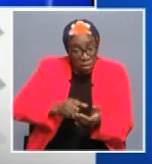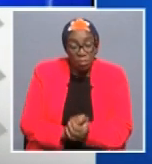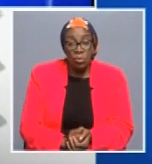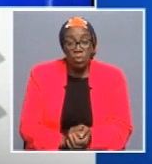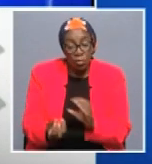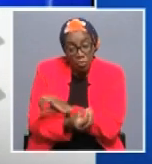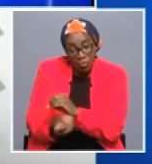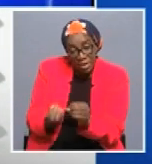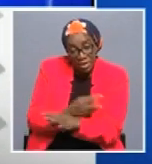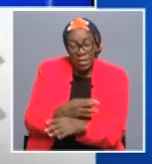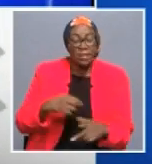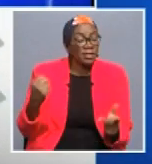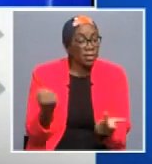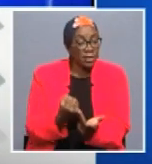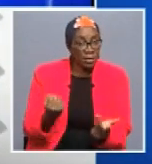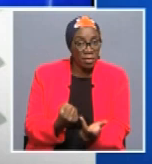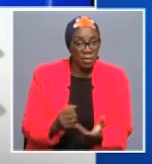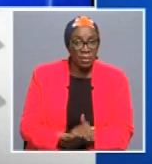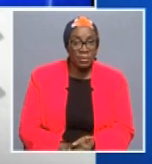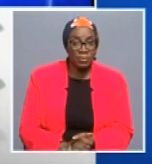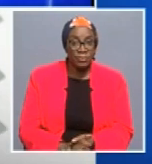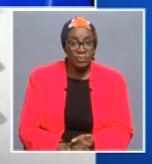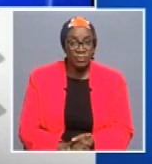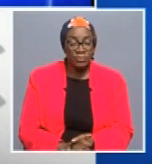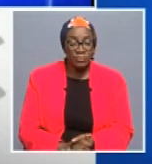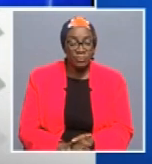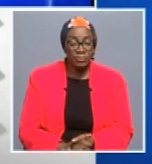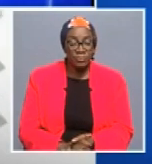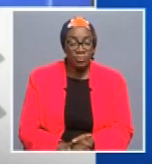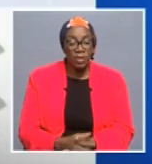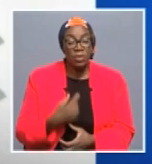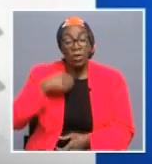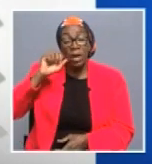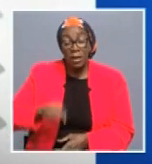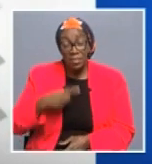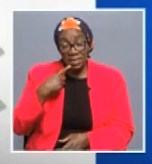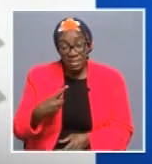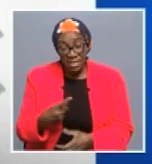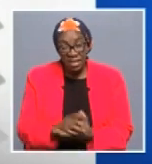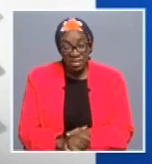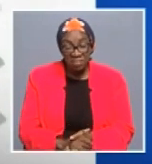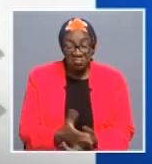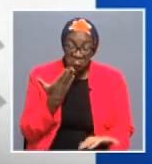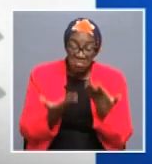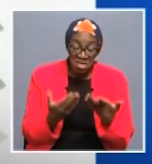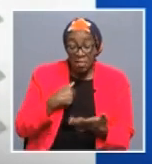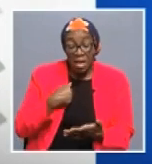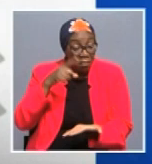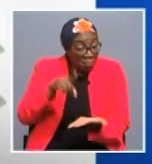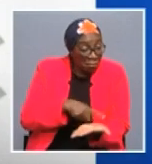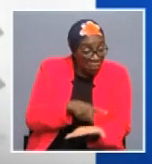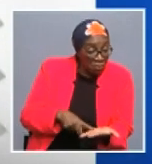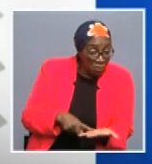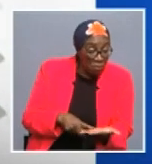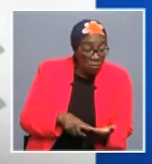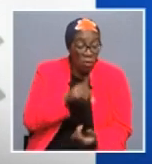why when Namibia refused, and I must say here, I'm talking under correction, because the